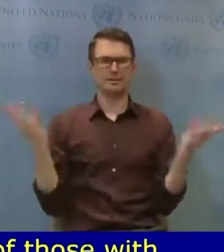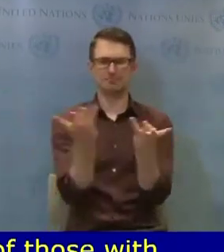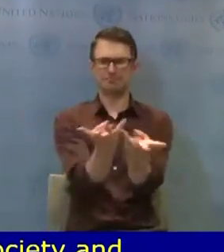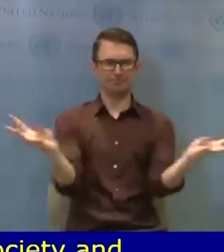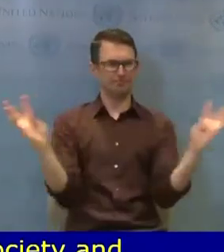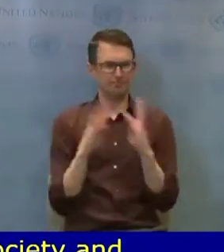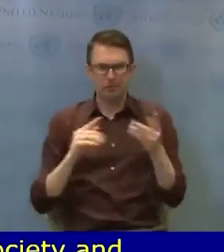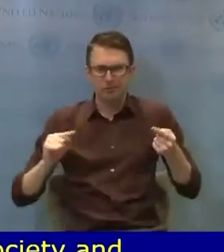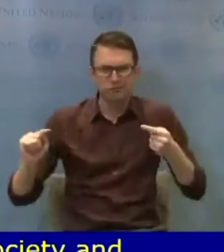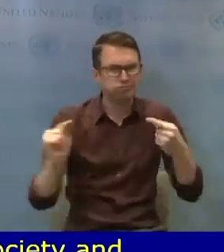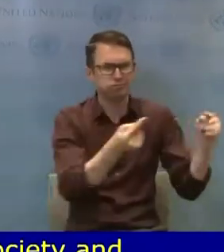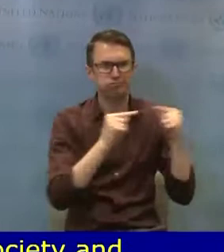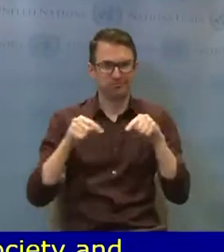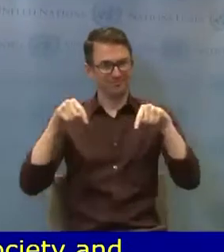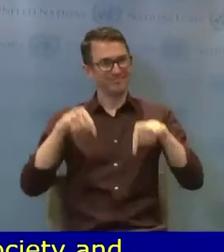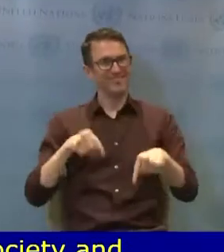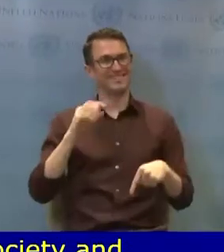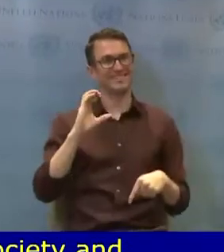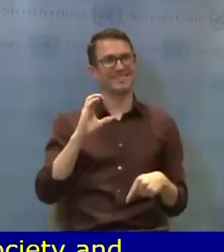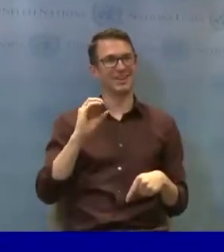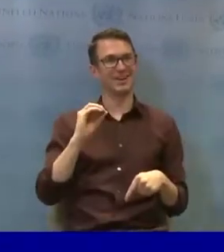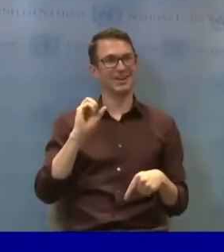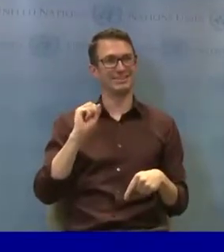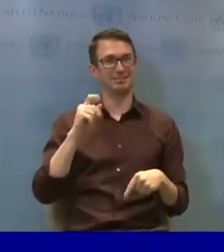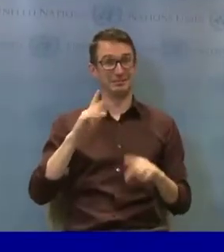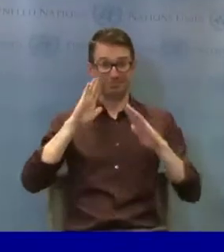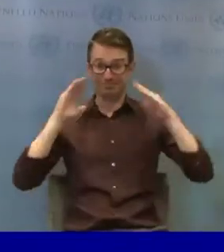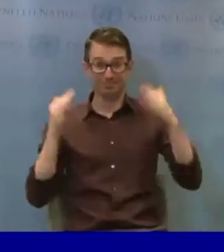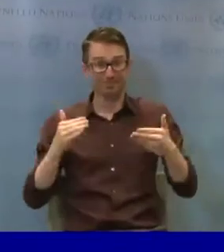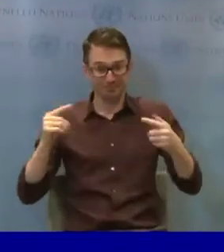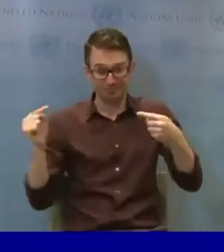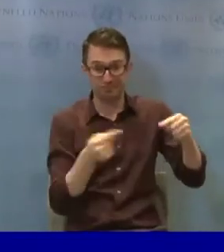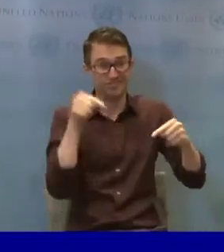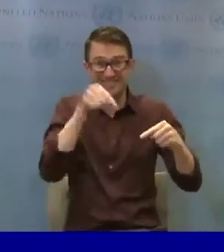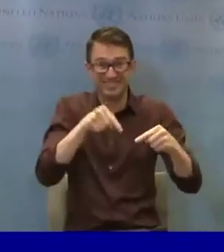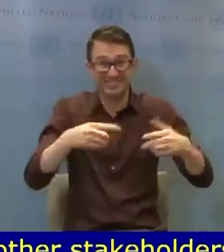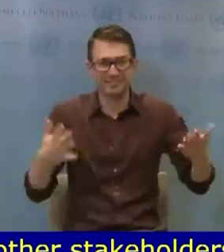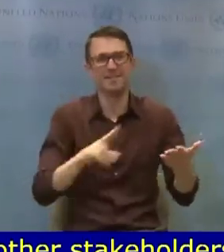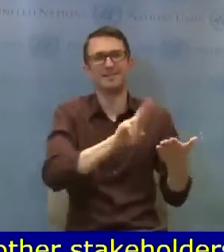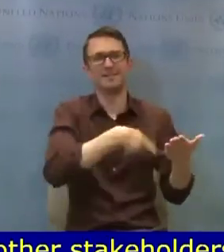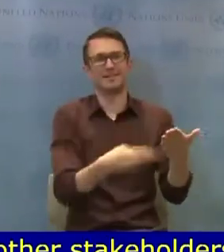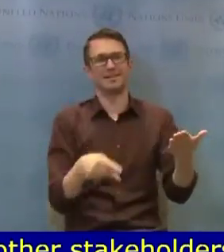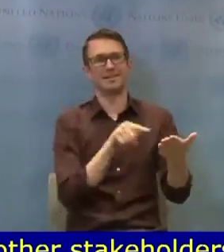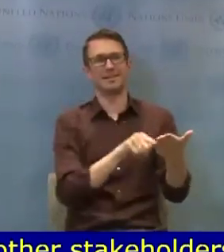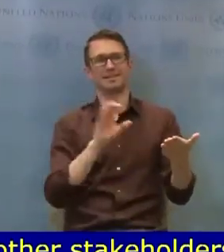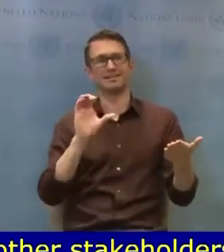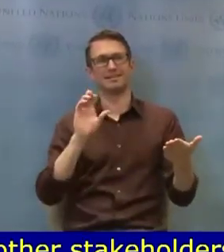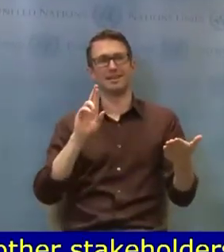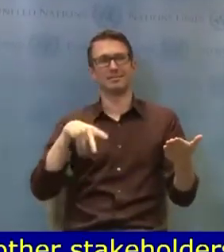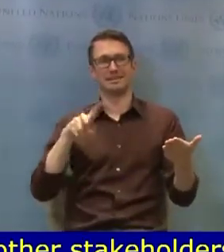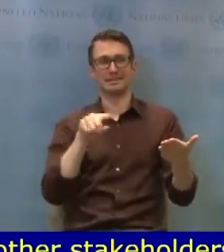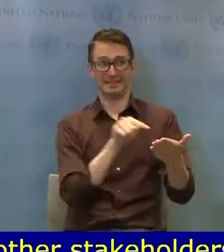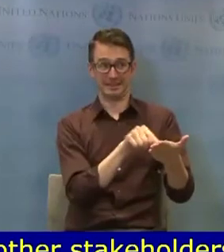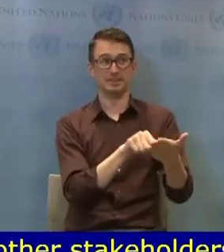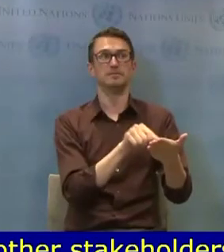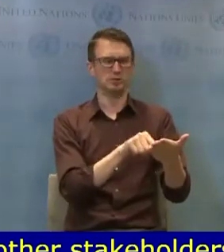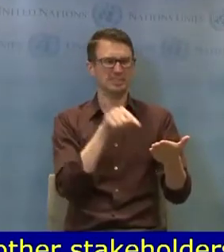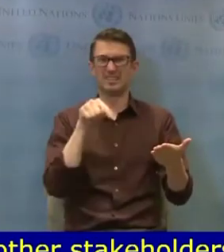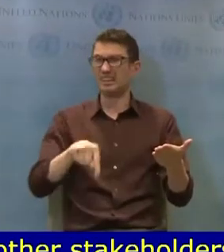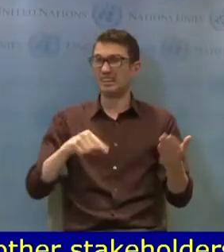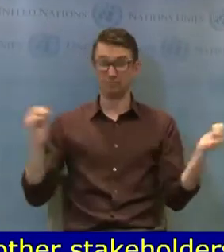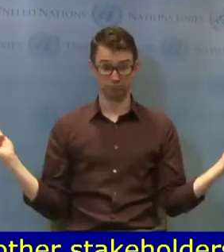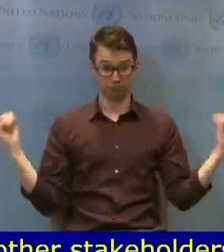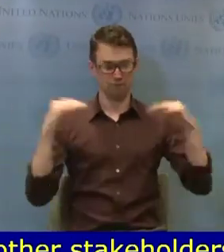CRPD, one of the largest and most diverse international disability meetings in the world, to discuss the implementation of the